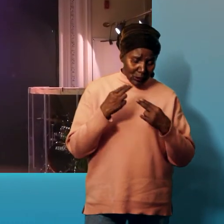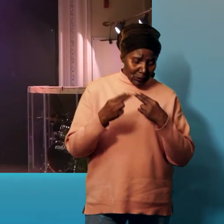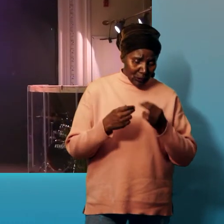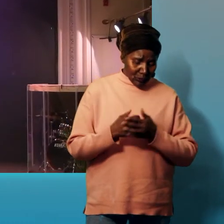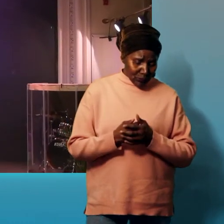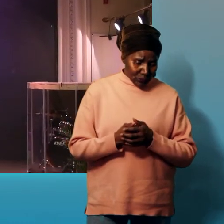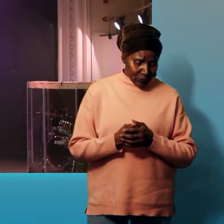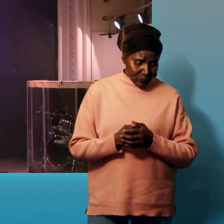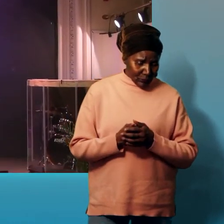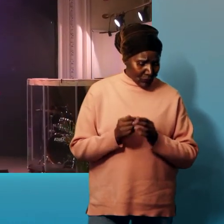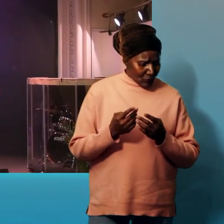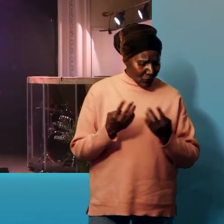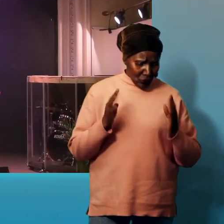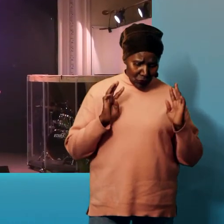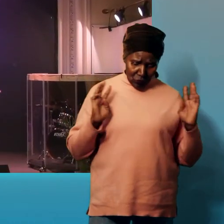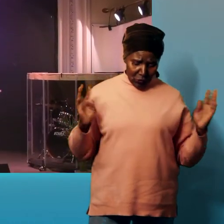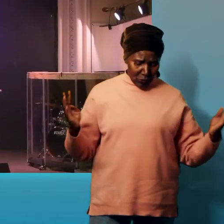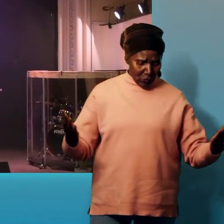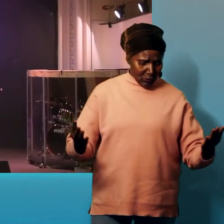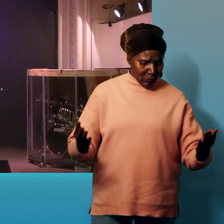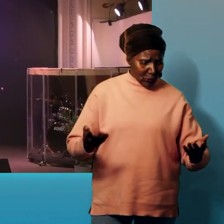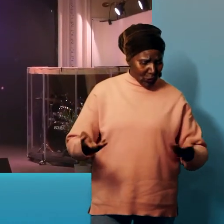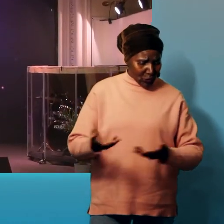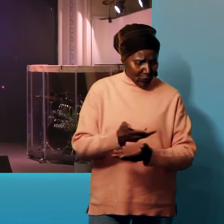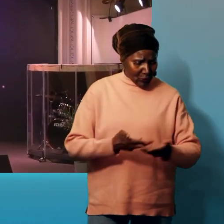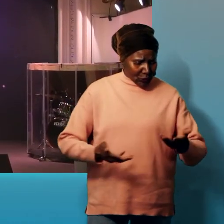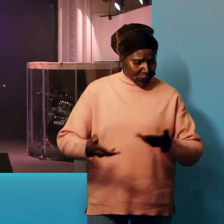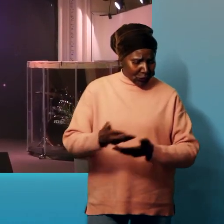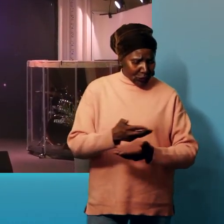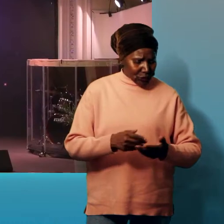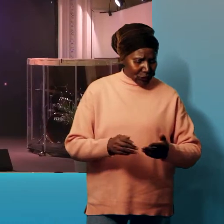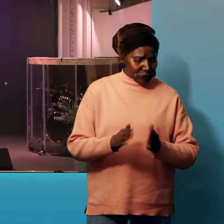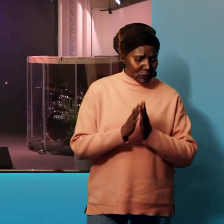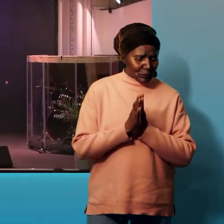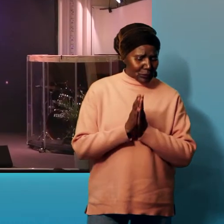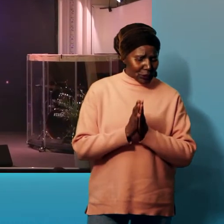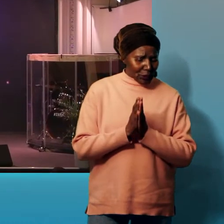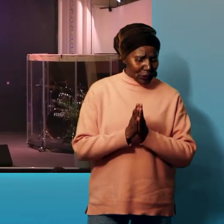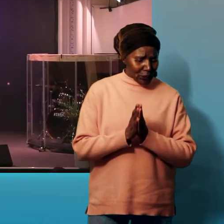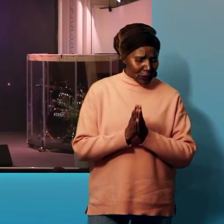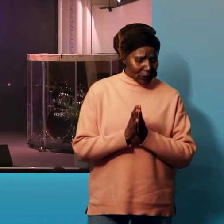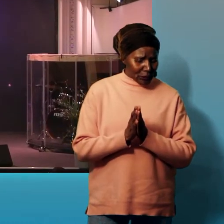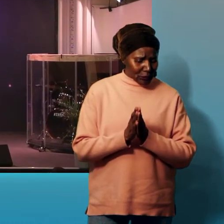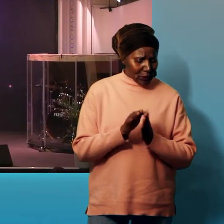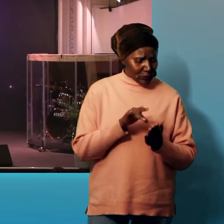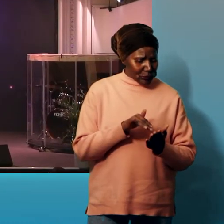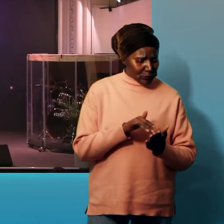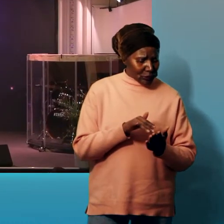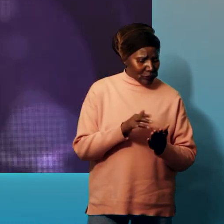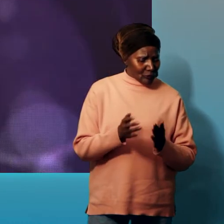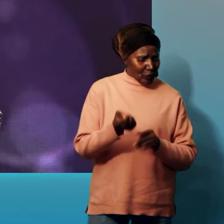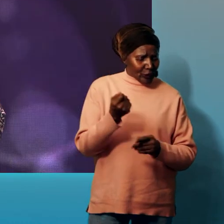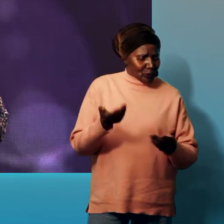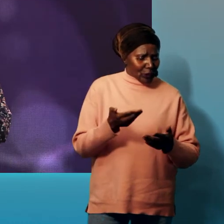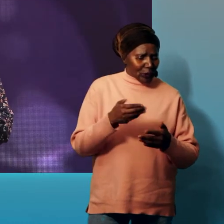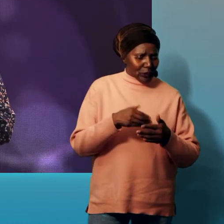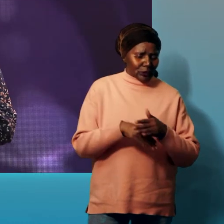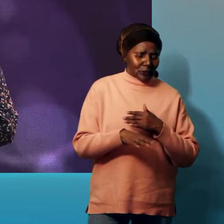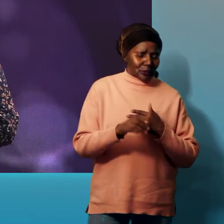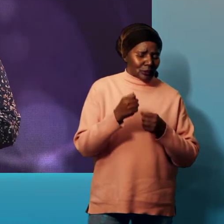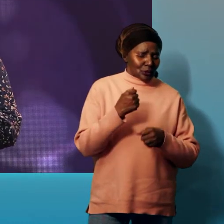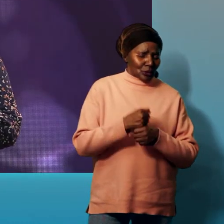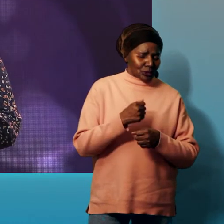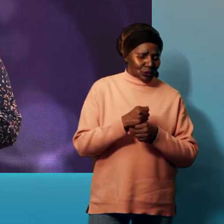of the conversation, the incredible prayer as laid out in the book of John during that Last Supper,